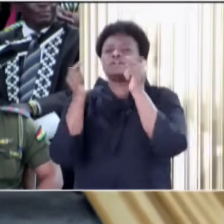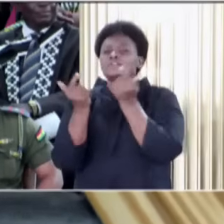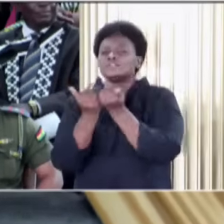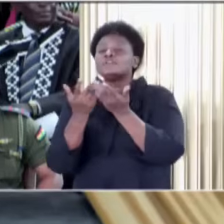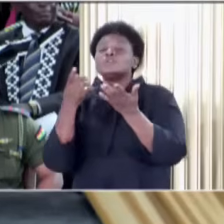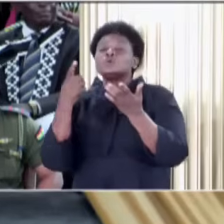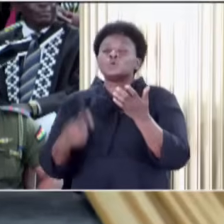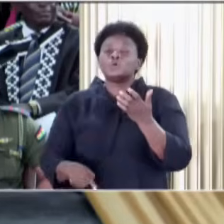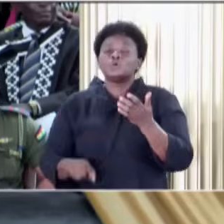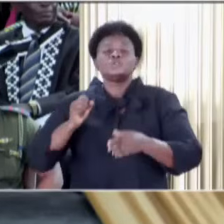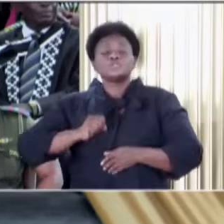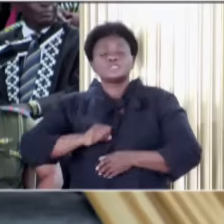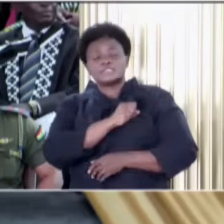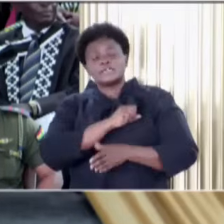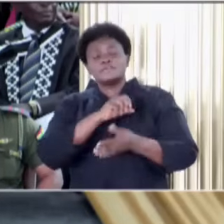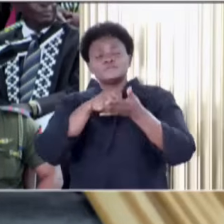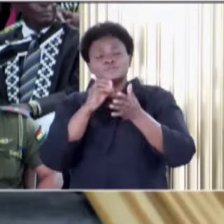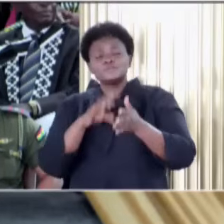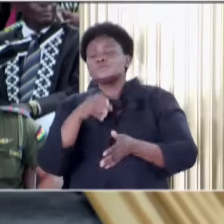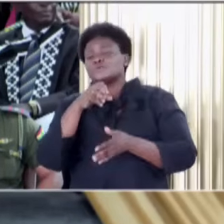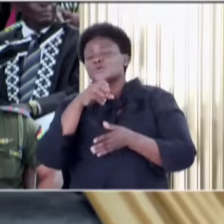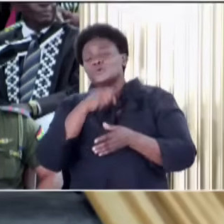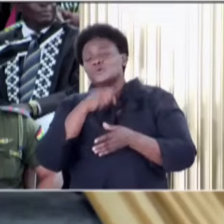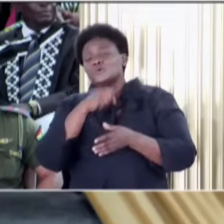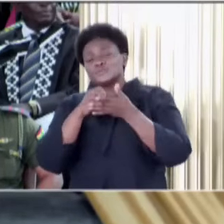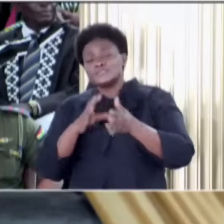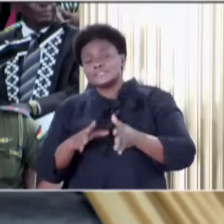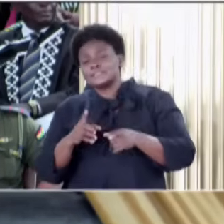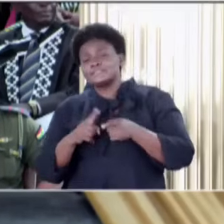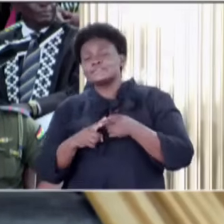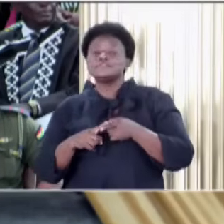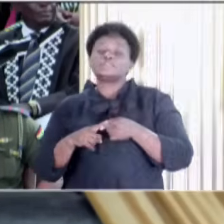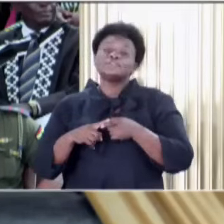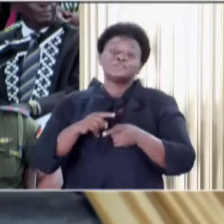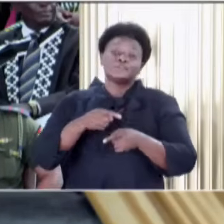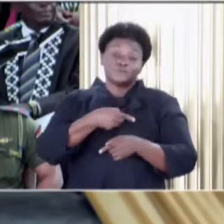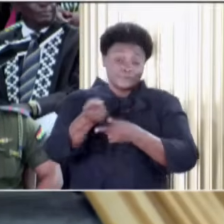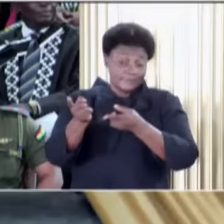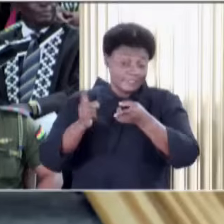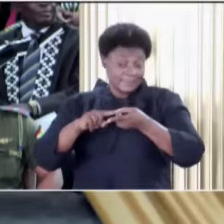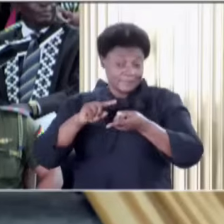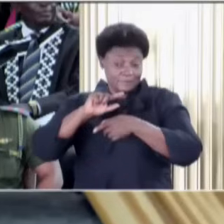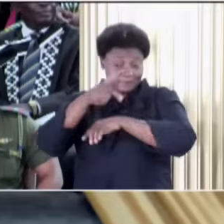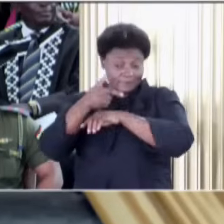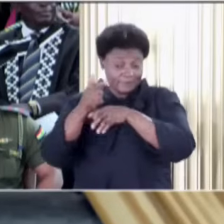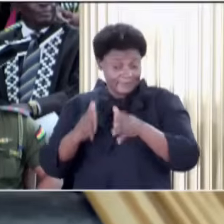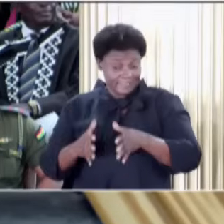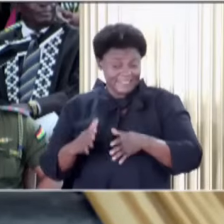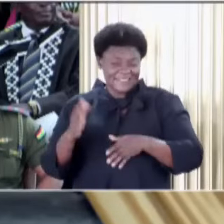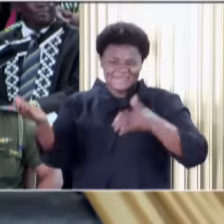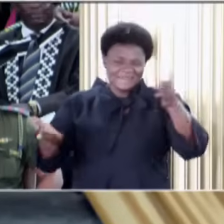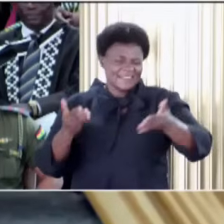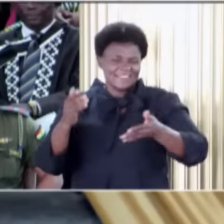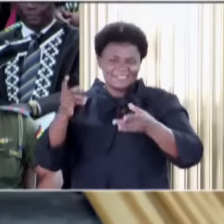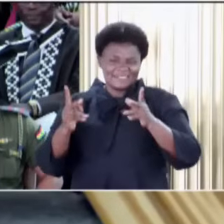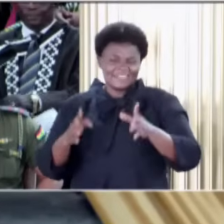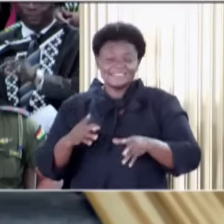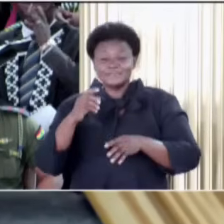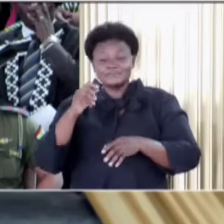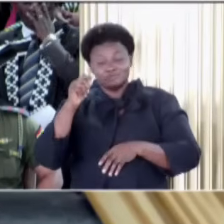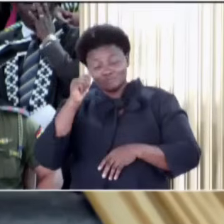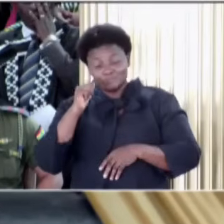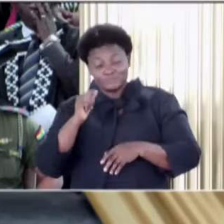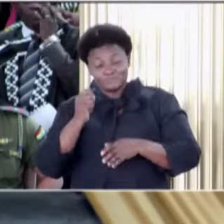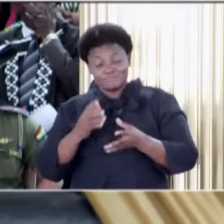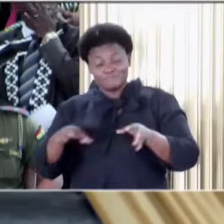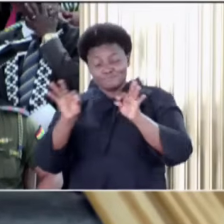students, alumni and friends of the university, fellow graduates, invited guests, distinguished ladies and gentlemen,